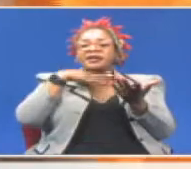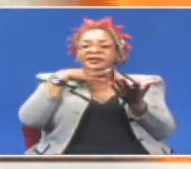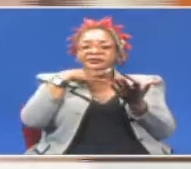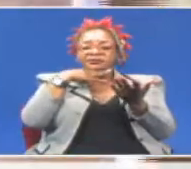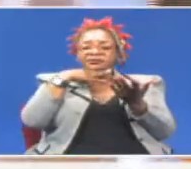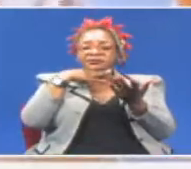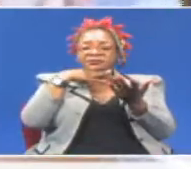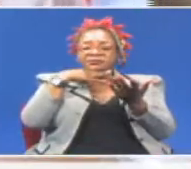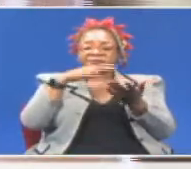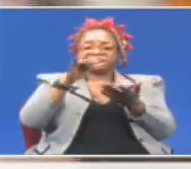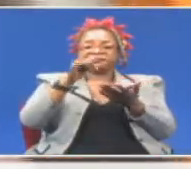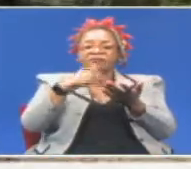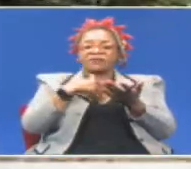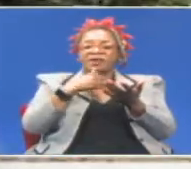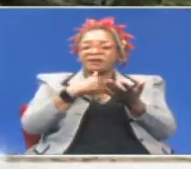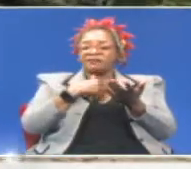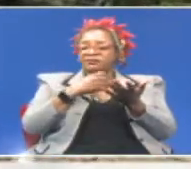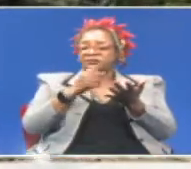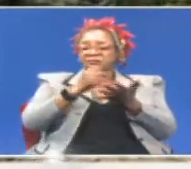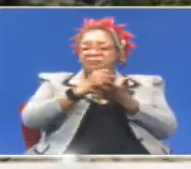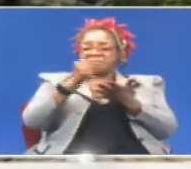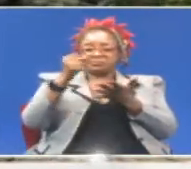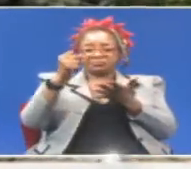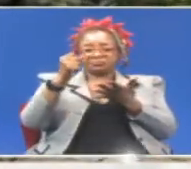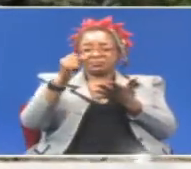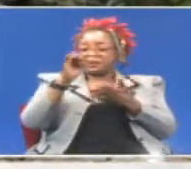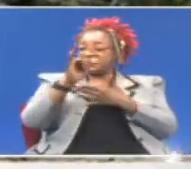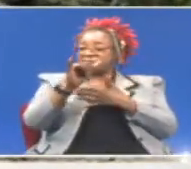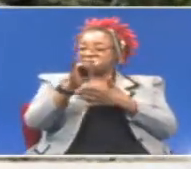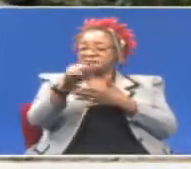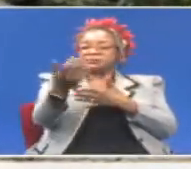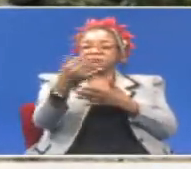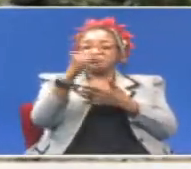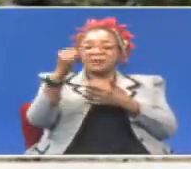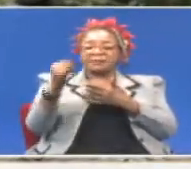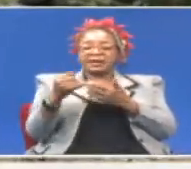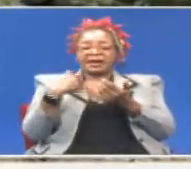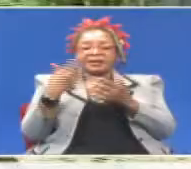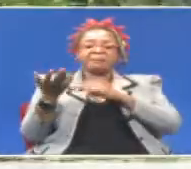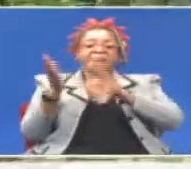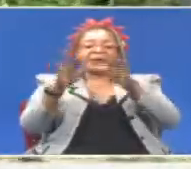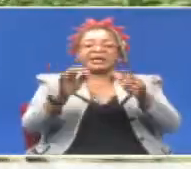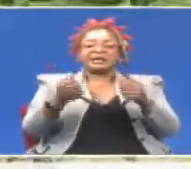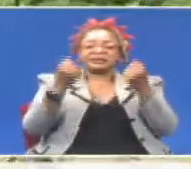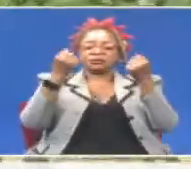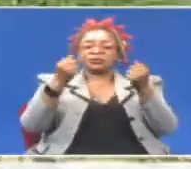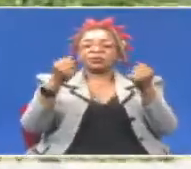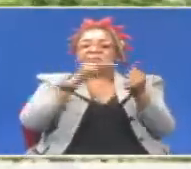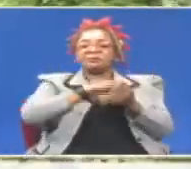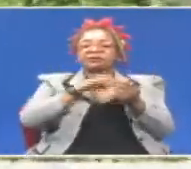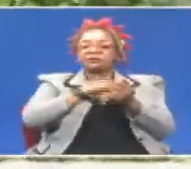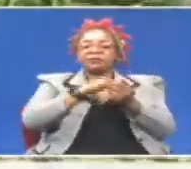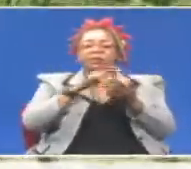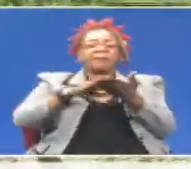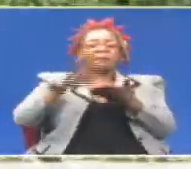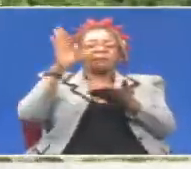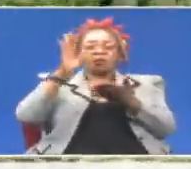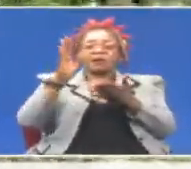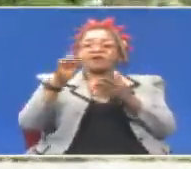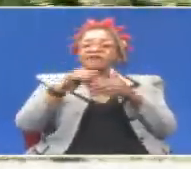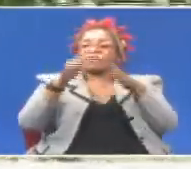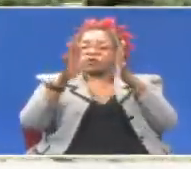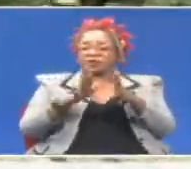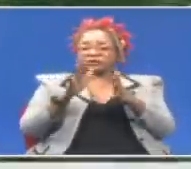to suspend mapping of the suspected mass graves and embark on a rescue mission after reports emerged that more followers of Pastor